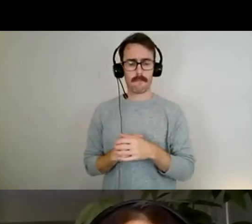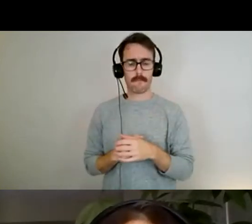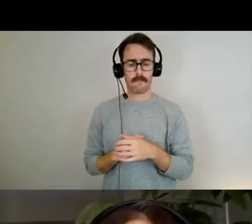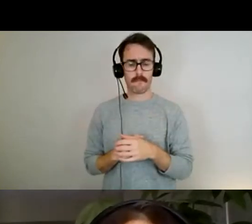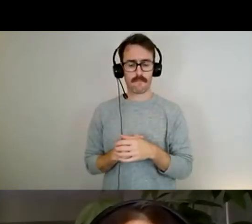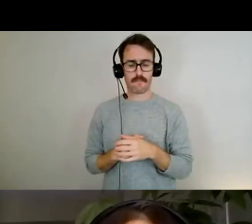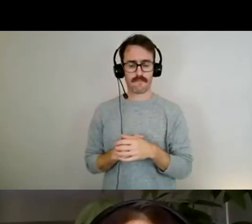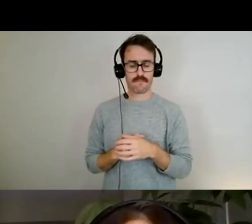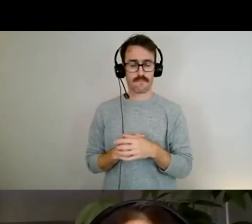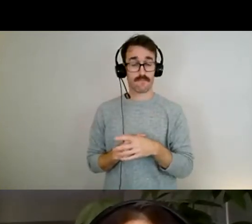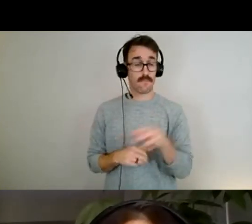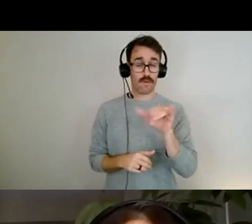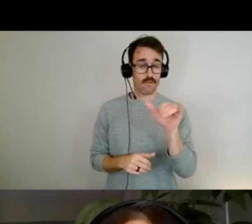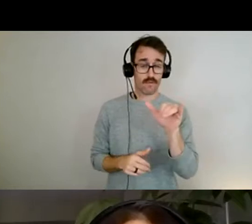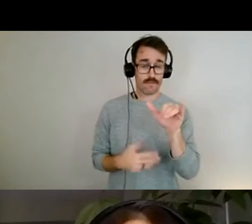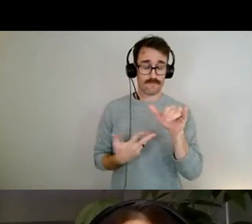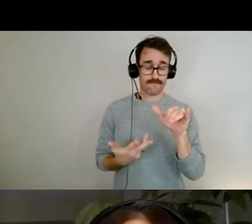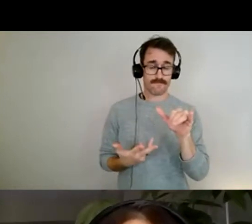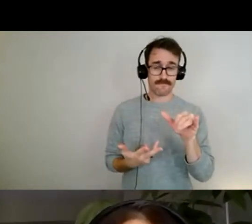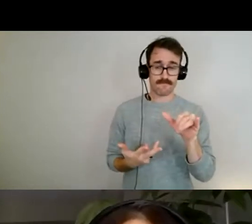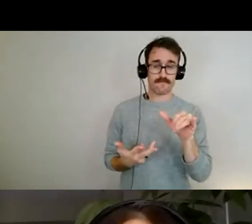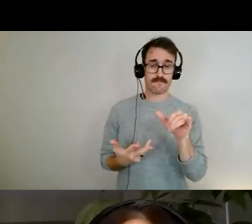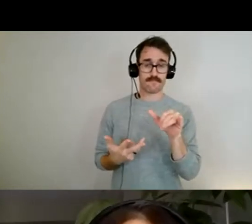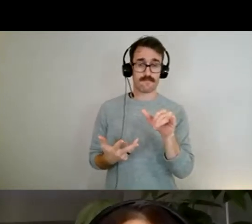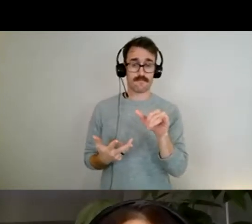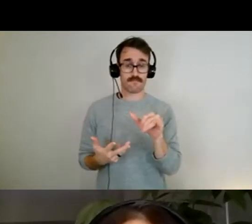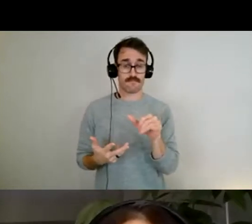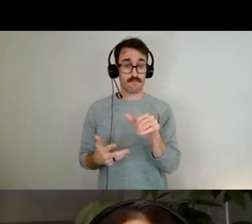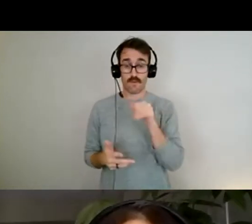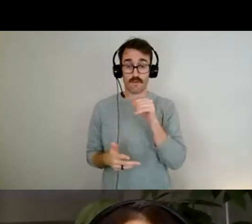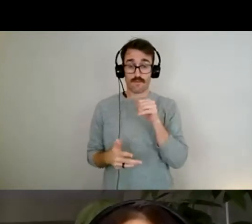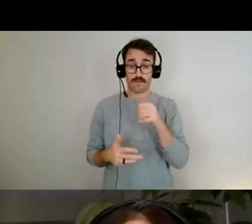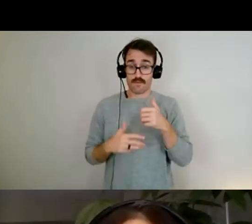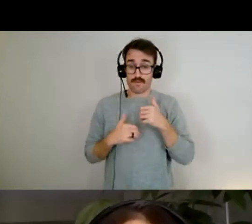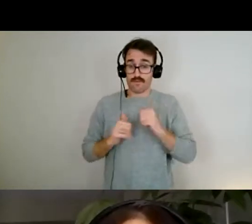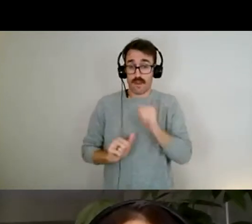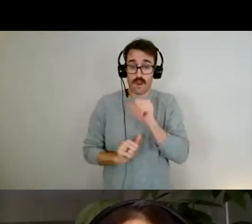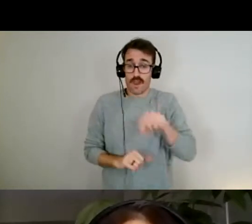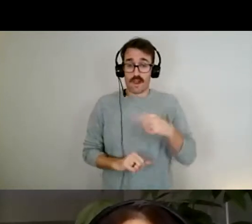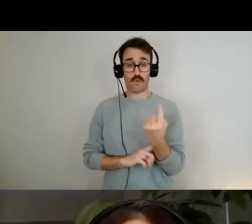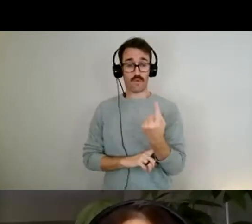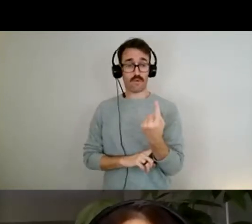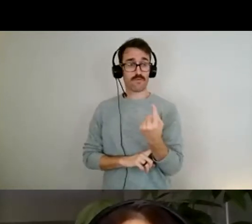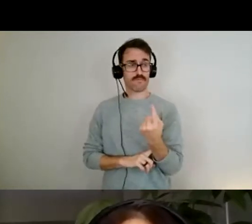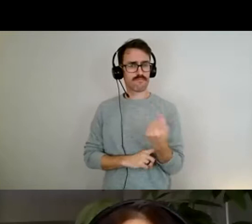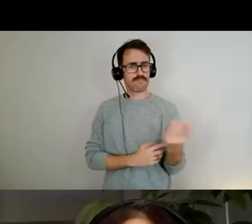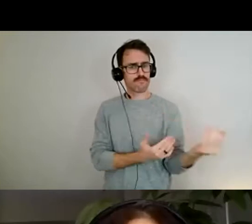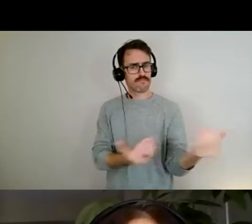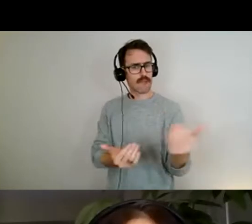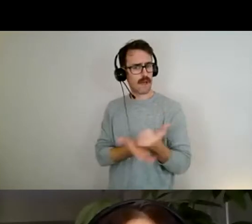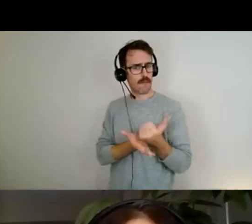then again, don't do it all on your own. You need help with these things. How about